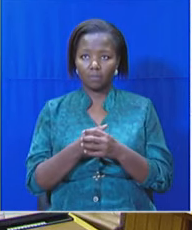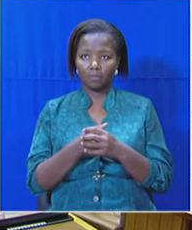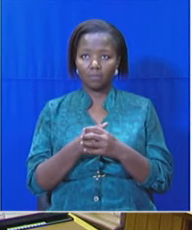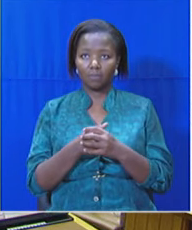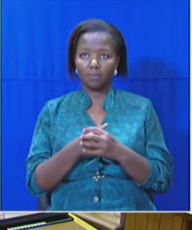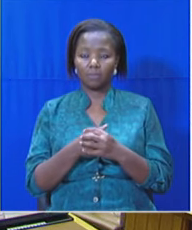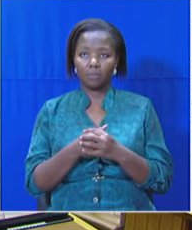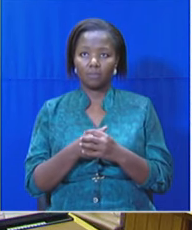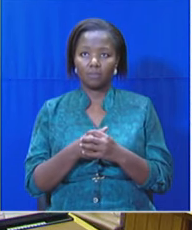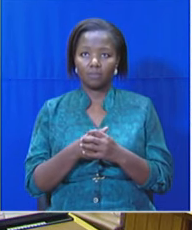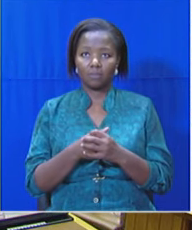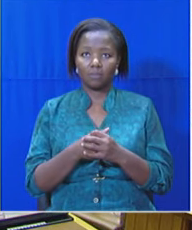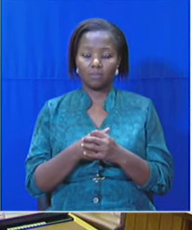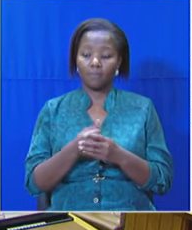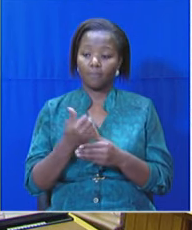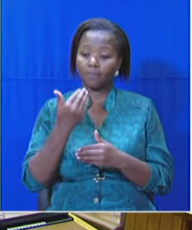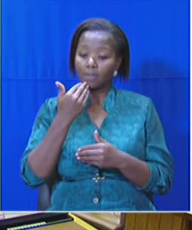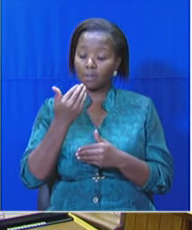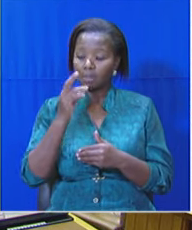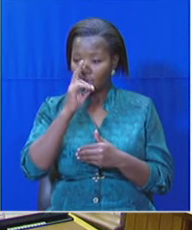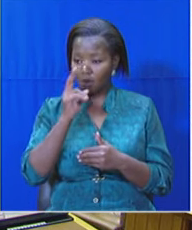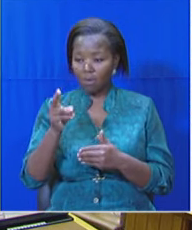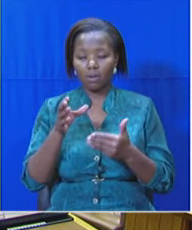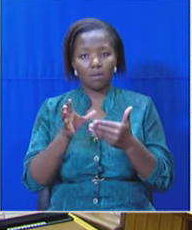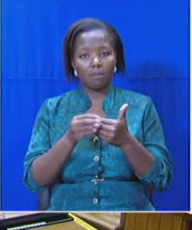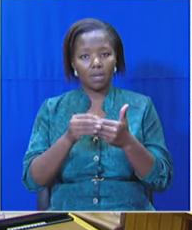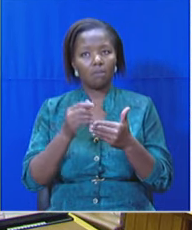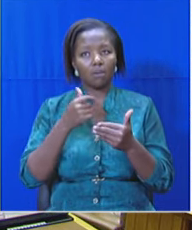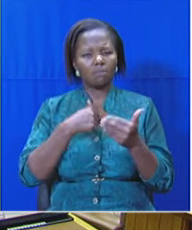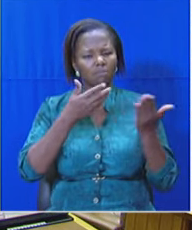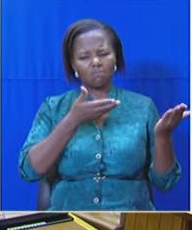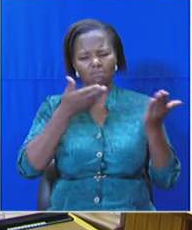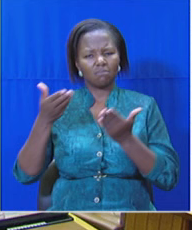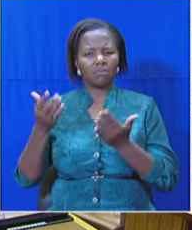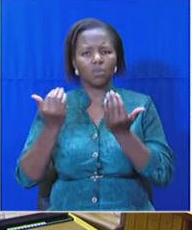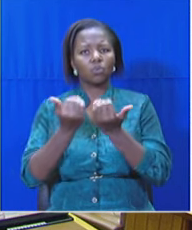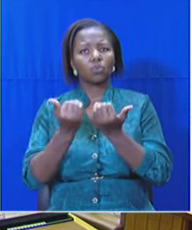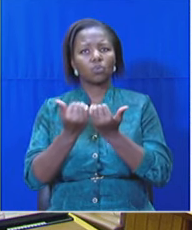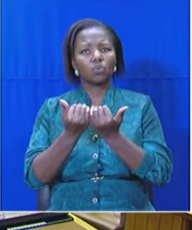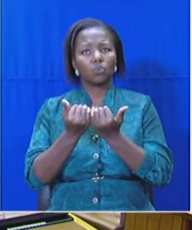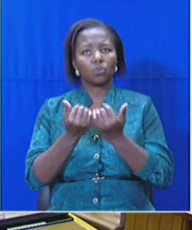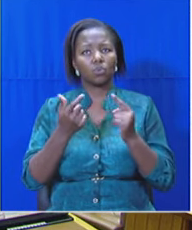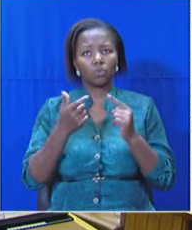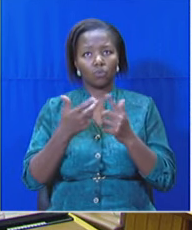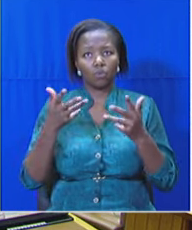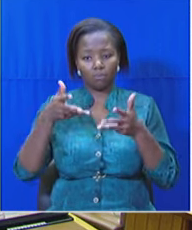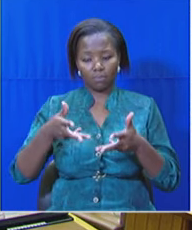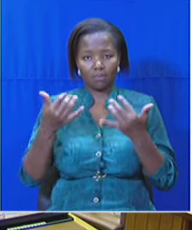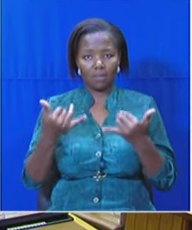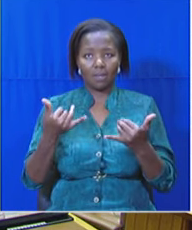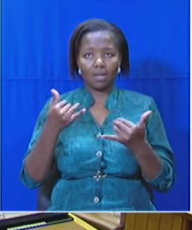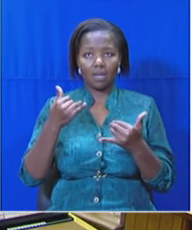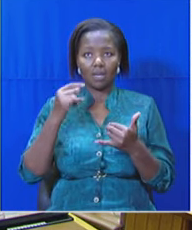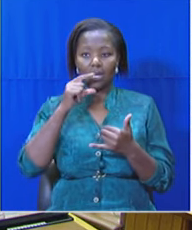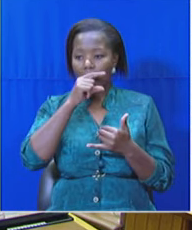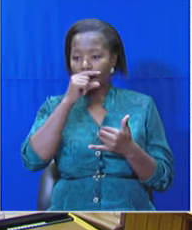Thank you, Honorable Member. I would like to welcome the school that has joined us in this debate. Unfortunately, I don't yet